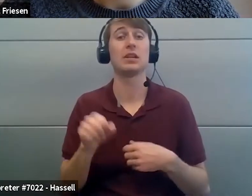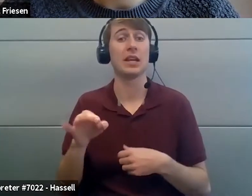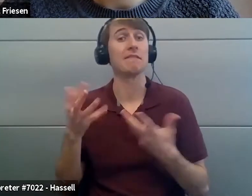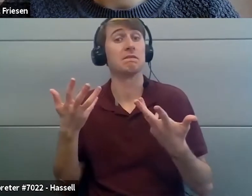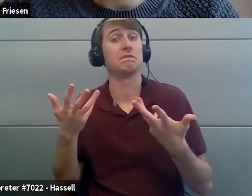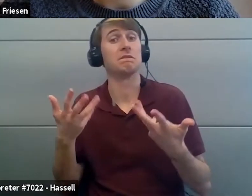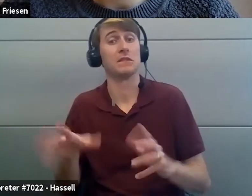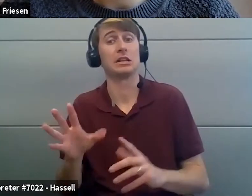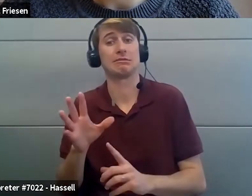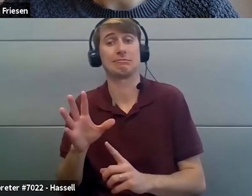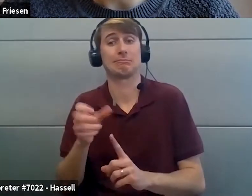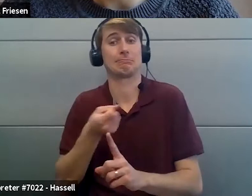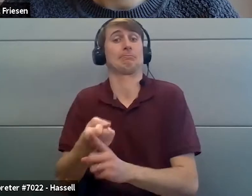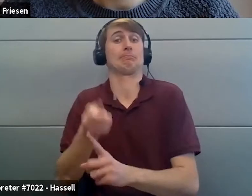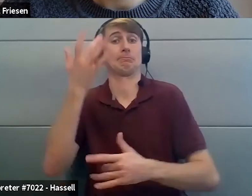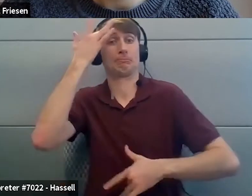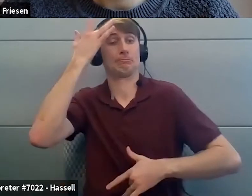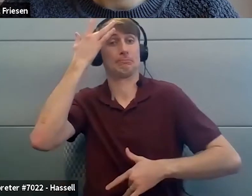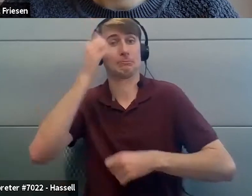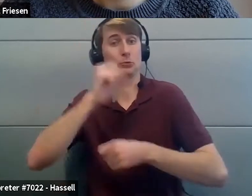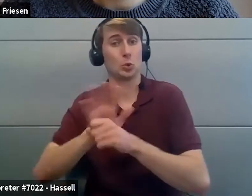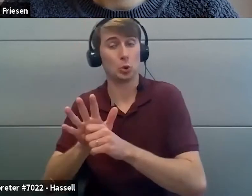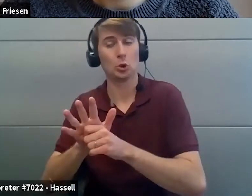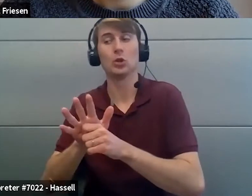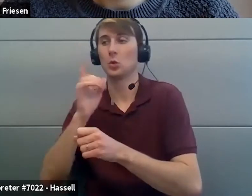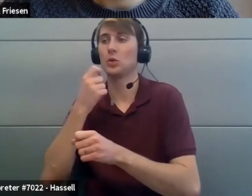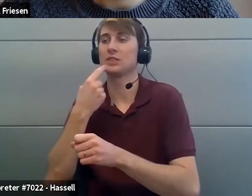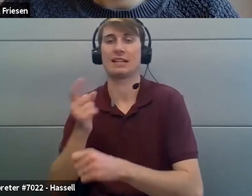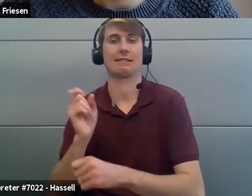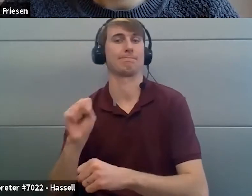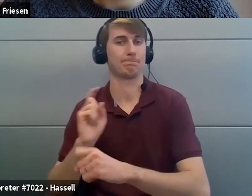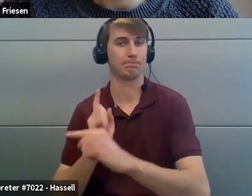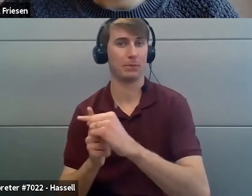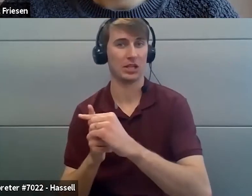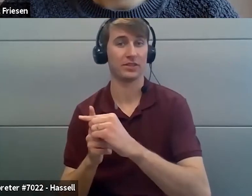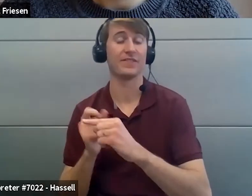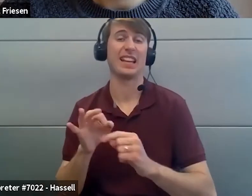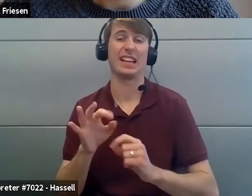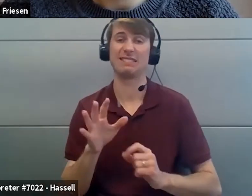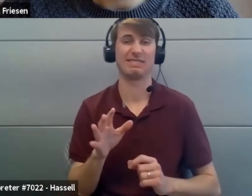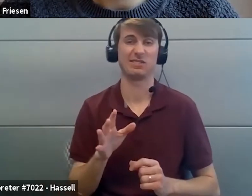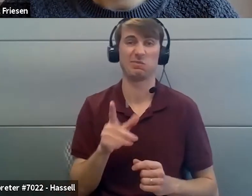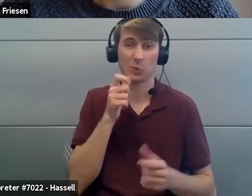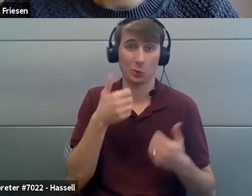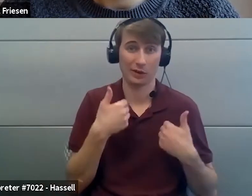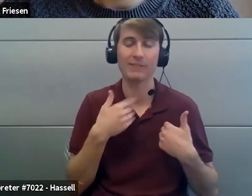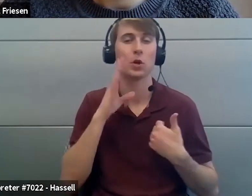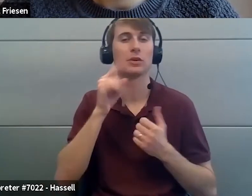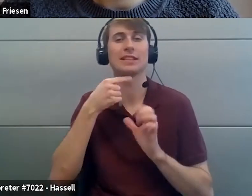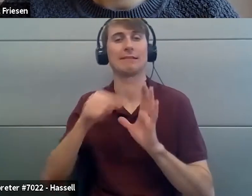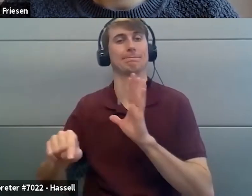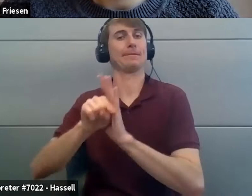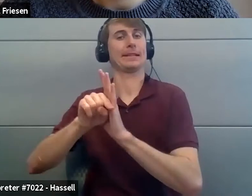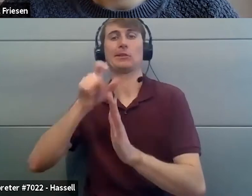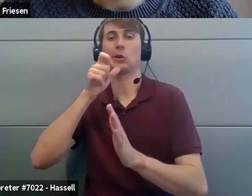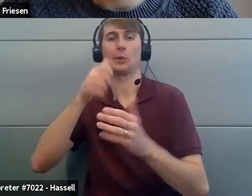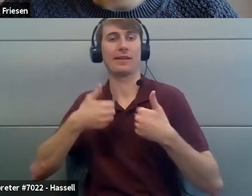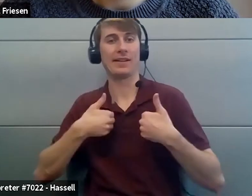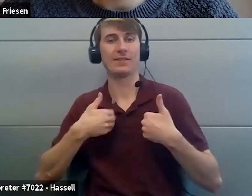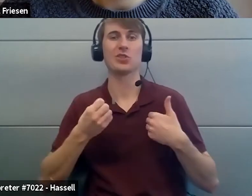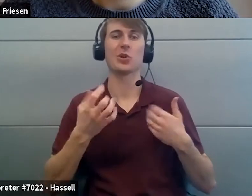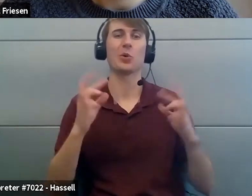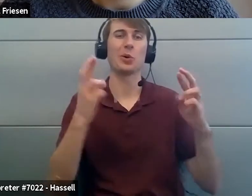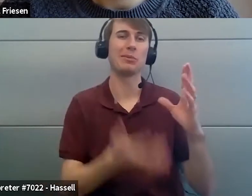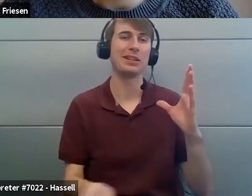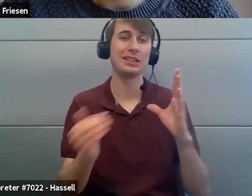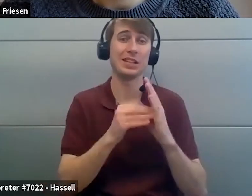If you don't have COVID, we have a confidence that it'll tell you you don't have COVID. So we hope, again, that all of you will come